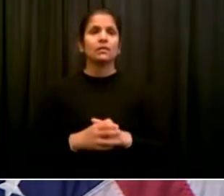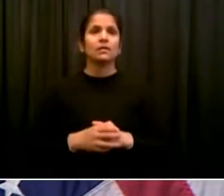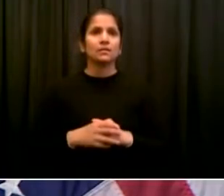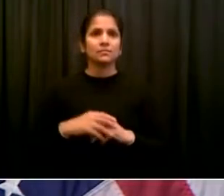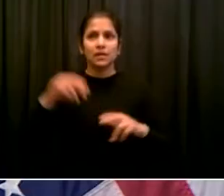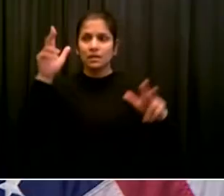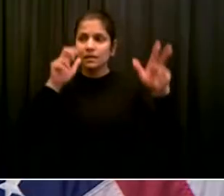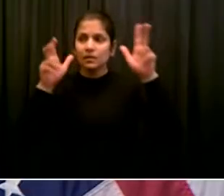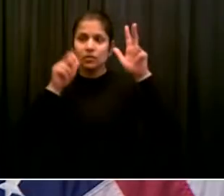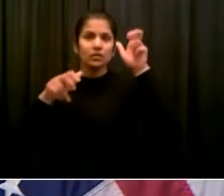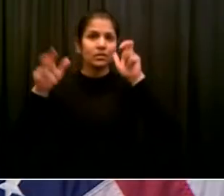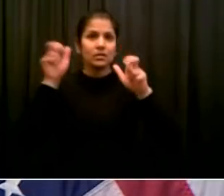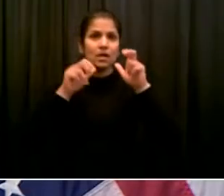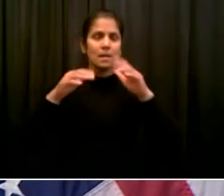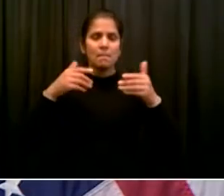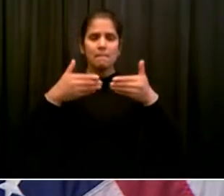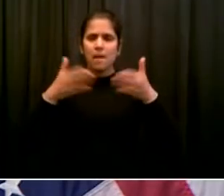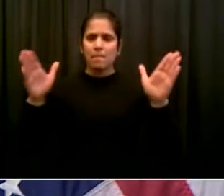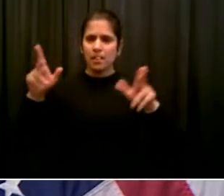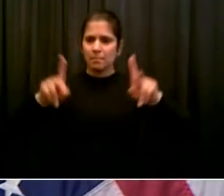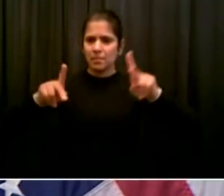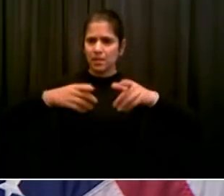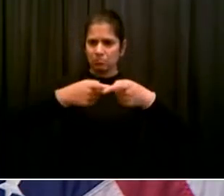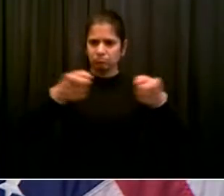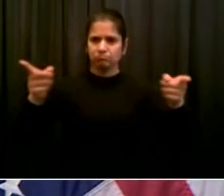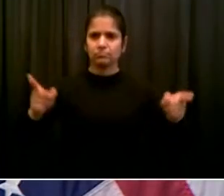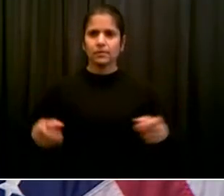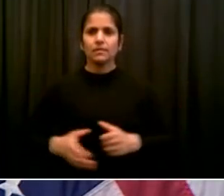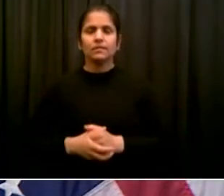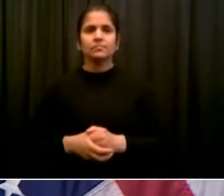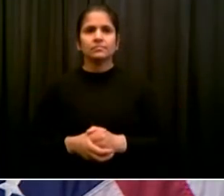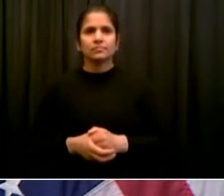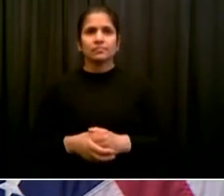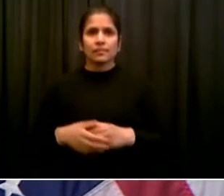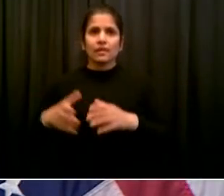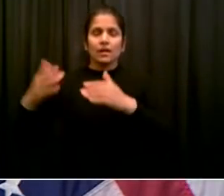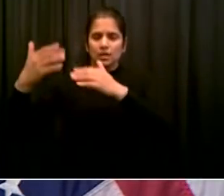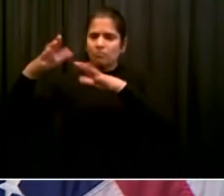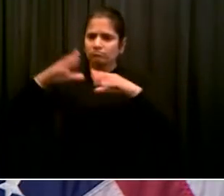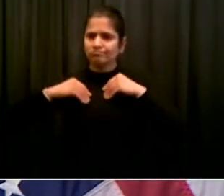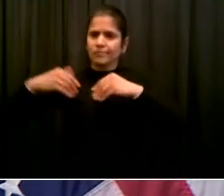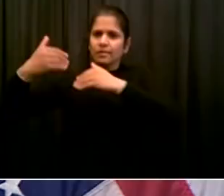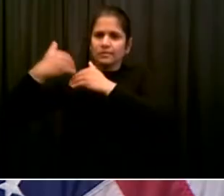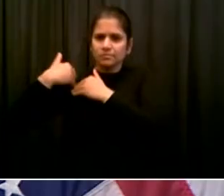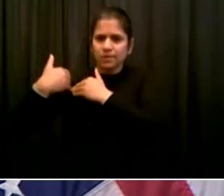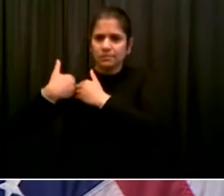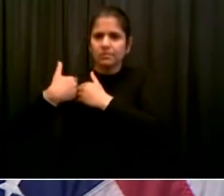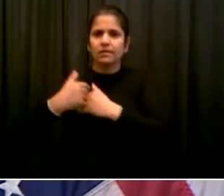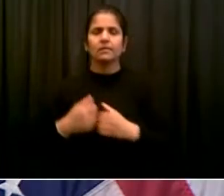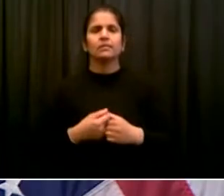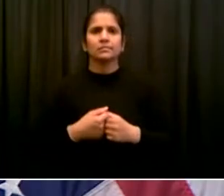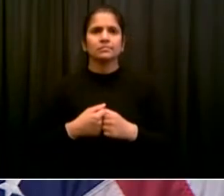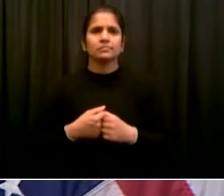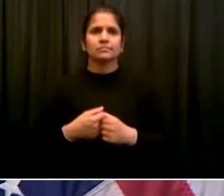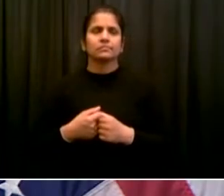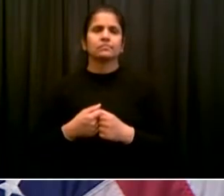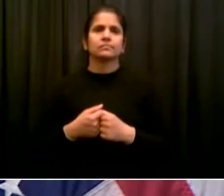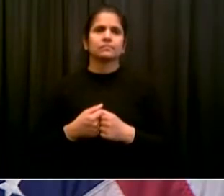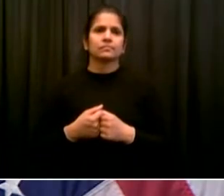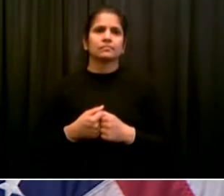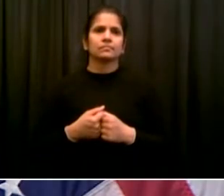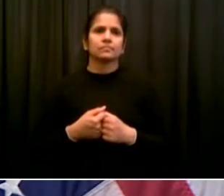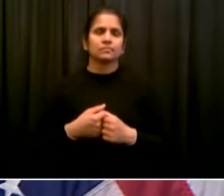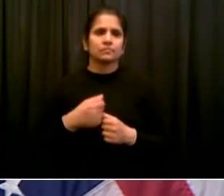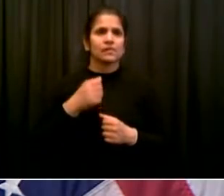So accountability, Juliet, was when I think that Arva nailed it there.